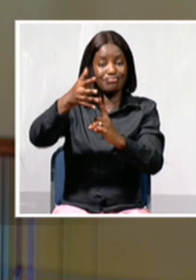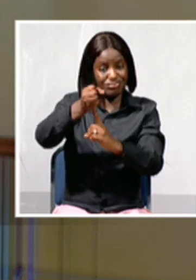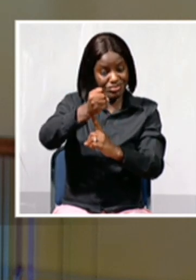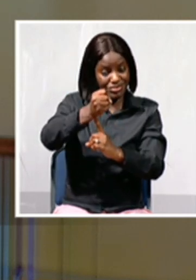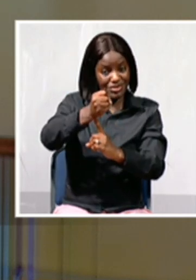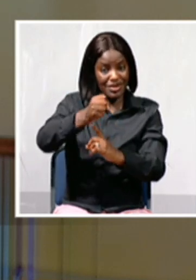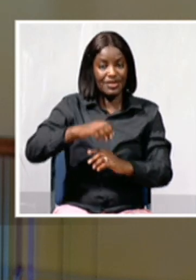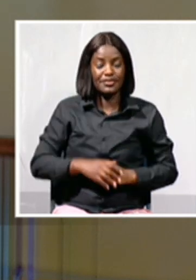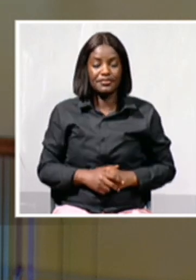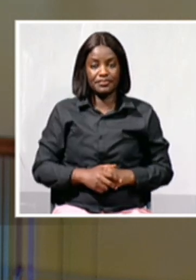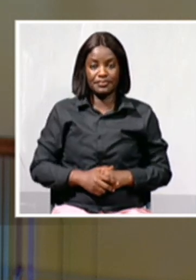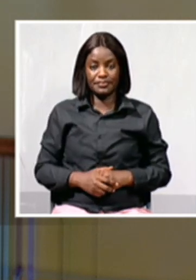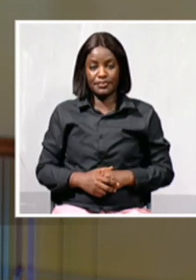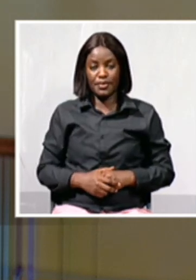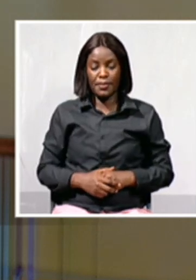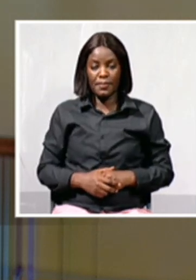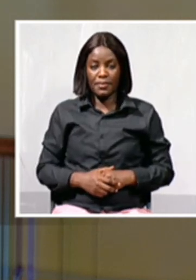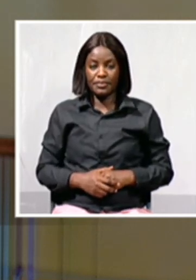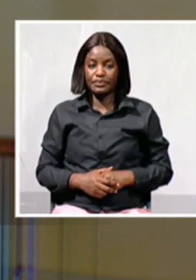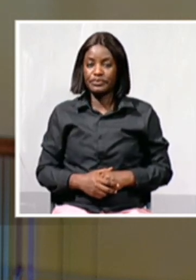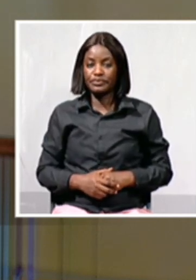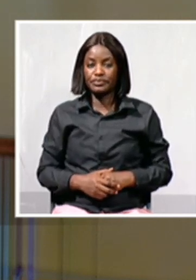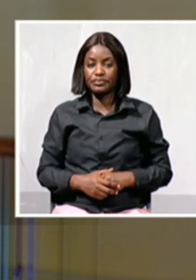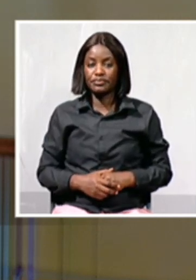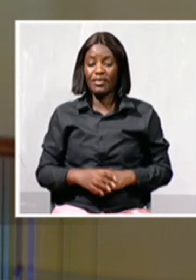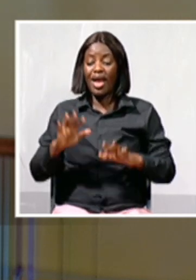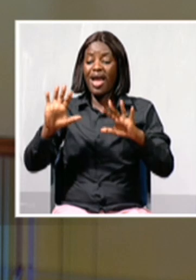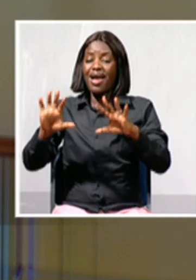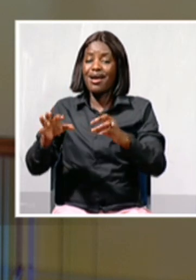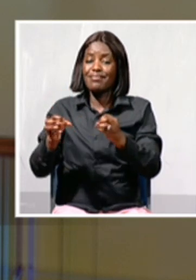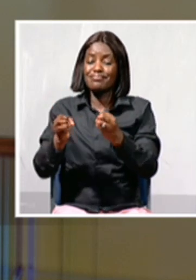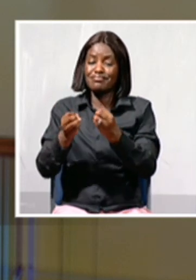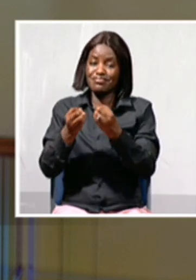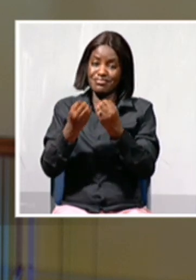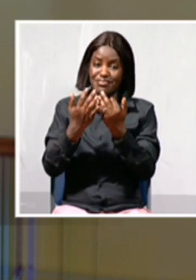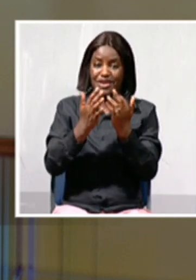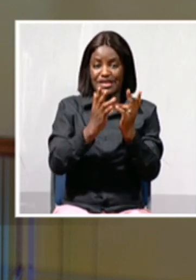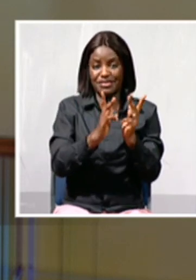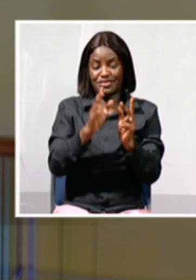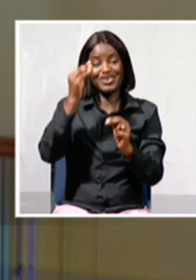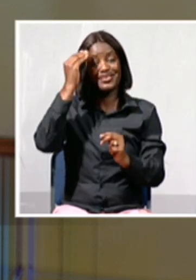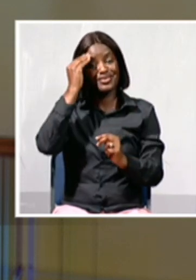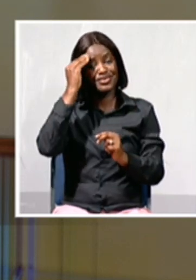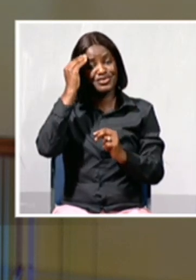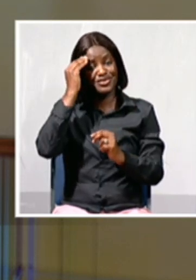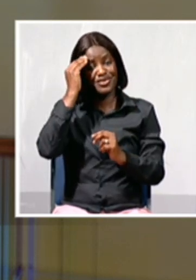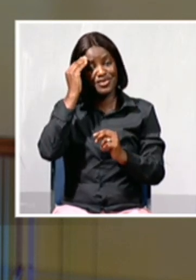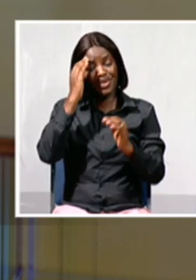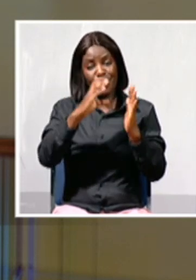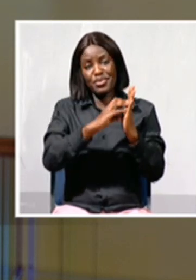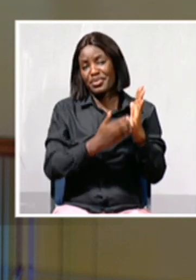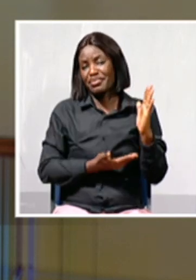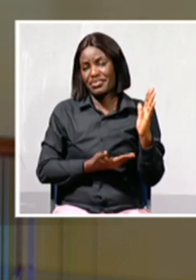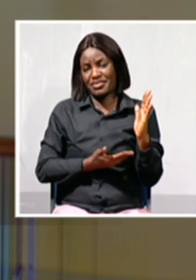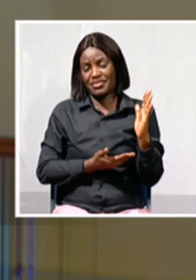look at the principal state policy in Namibia. How many people are aware of this? So I think education